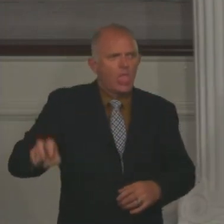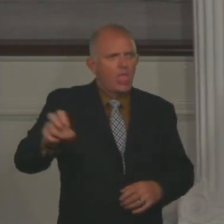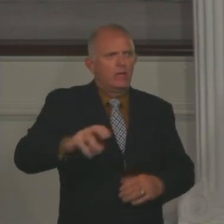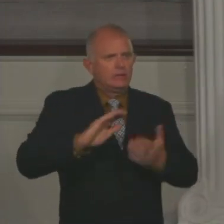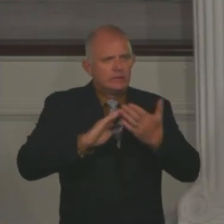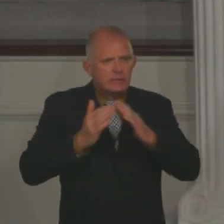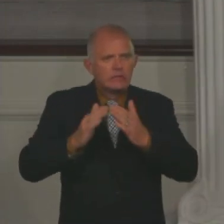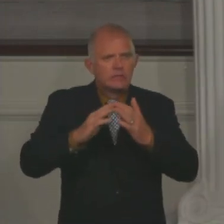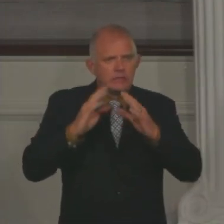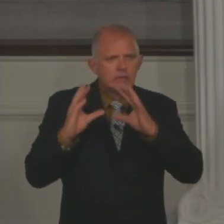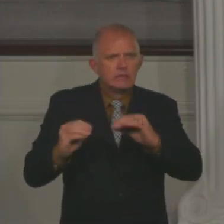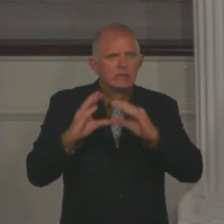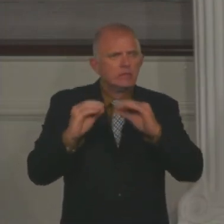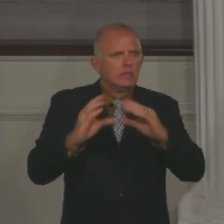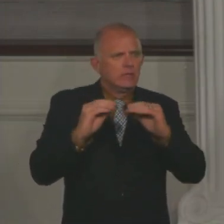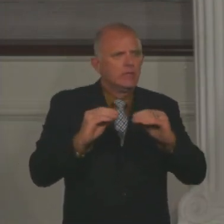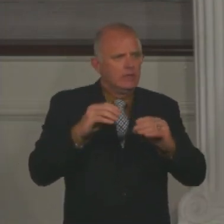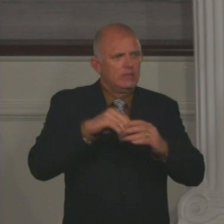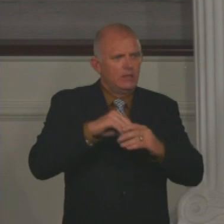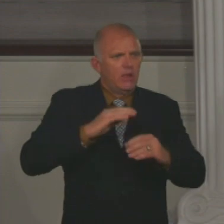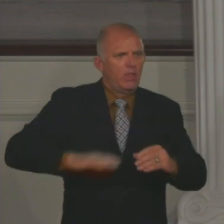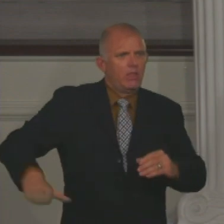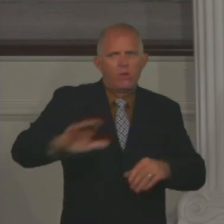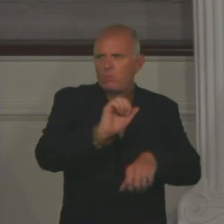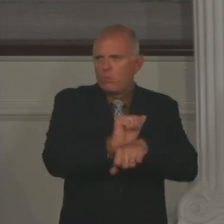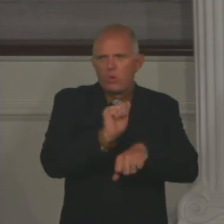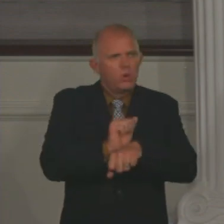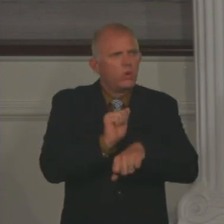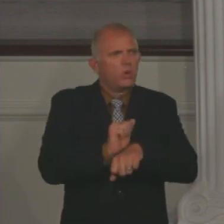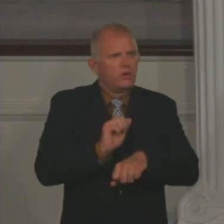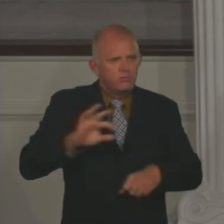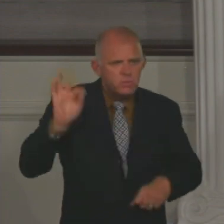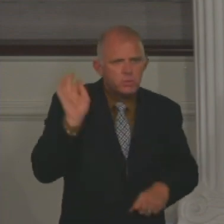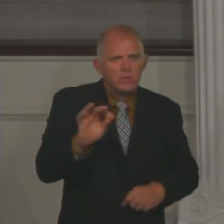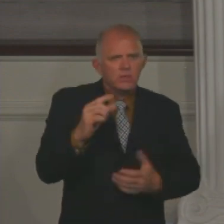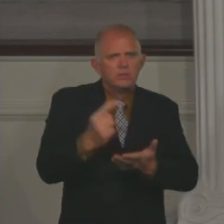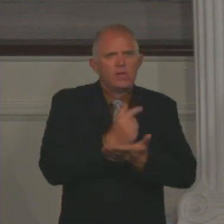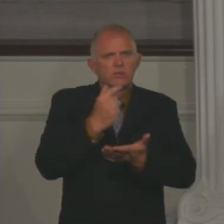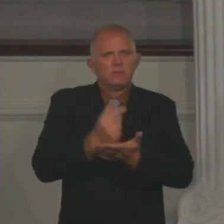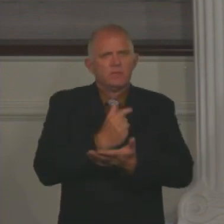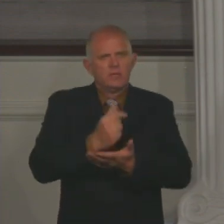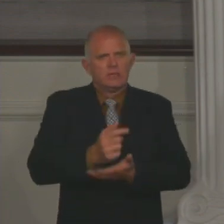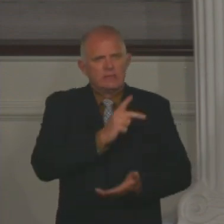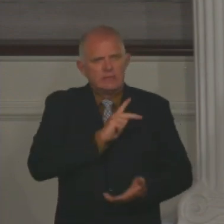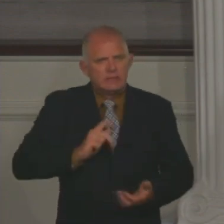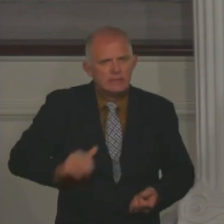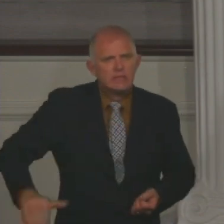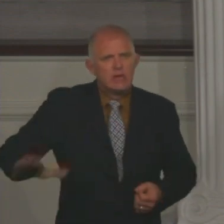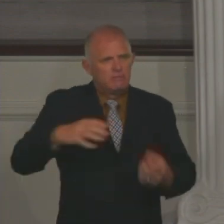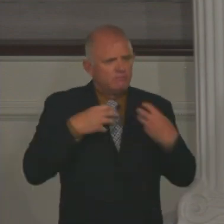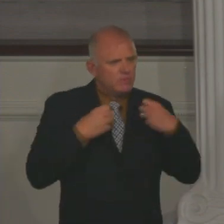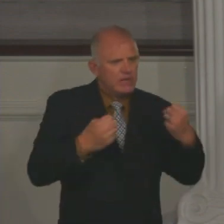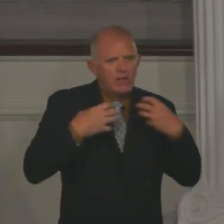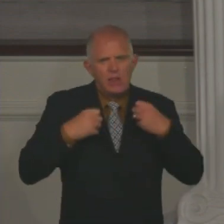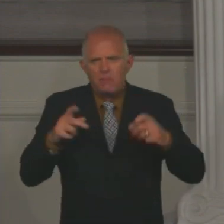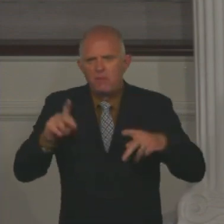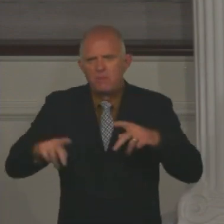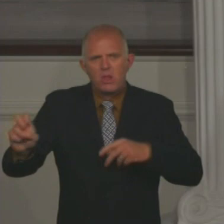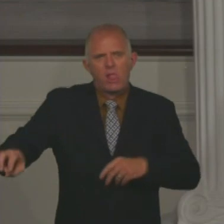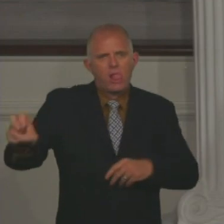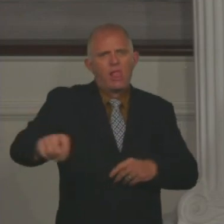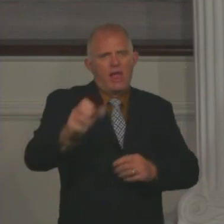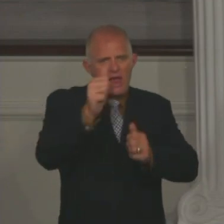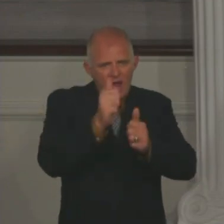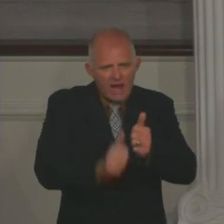teaching in their synagogues and preaching the gospel of the kingdom, healing every sickness and every